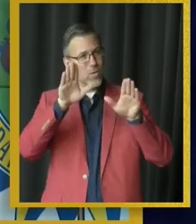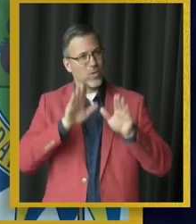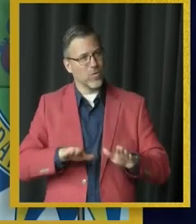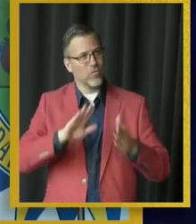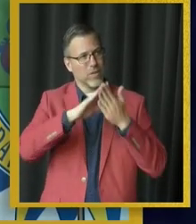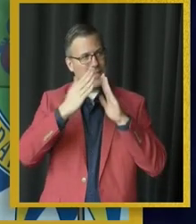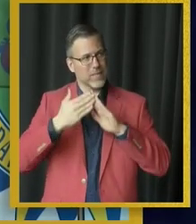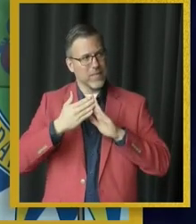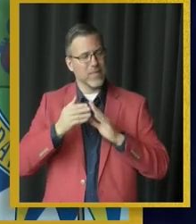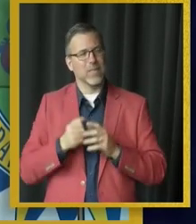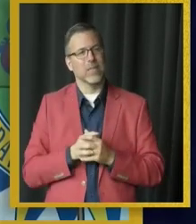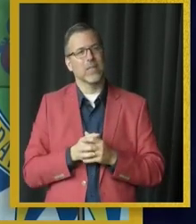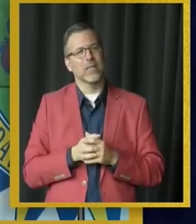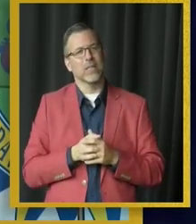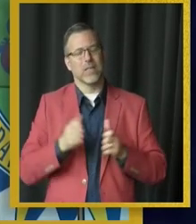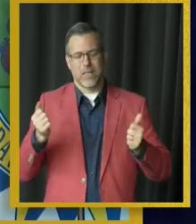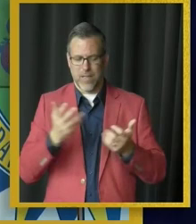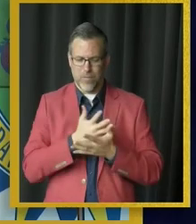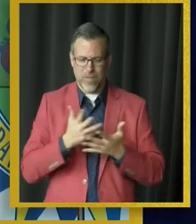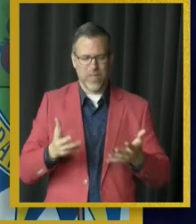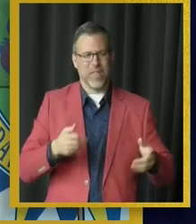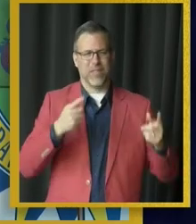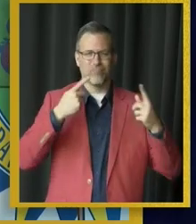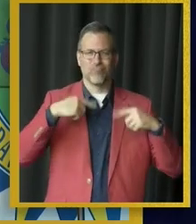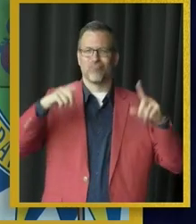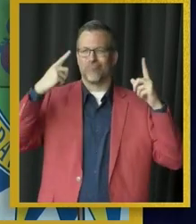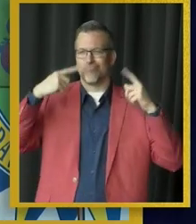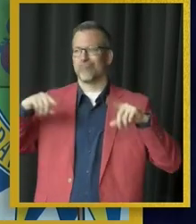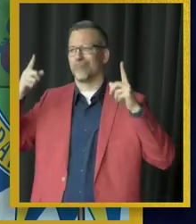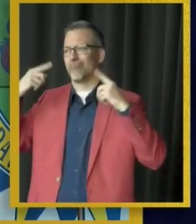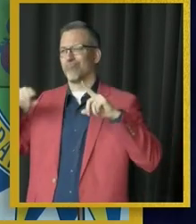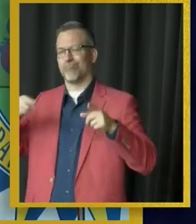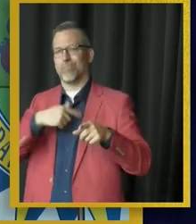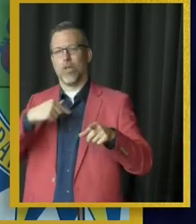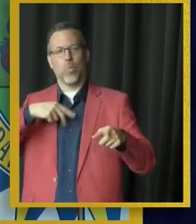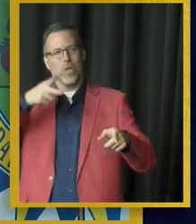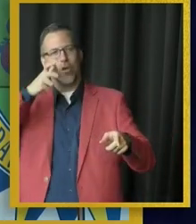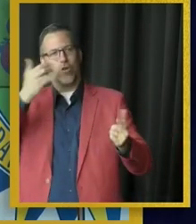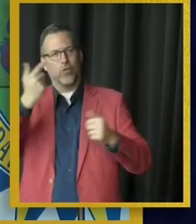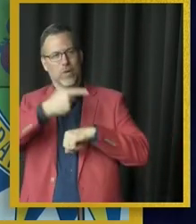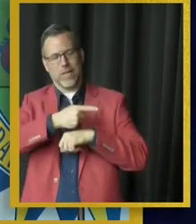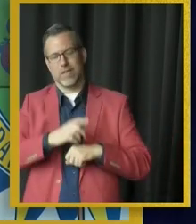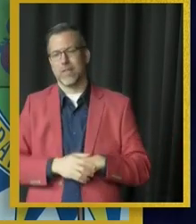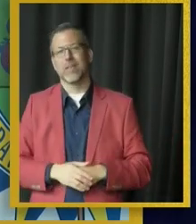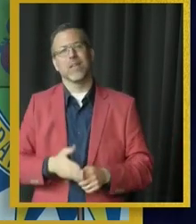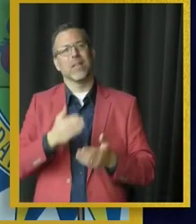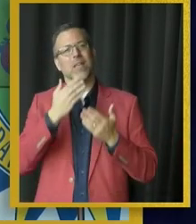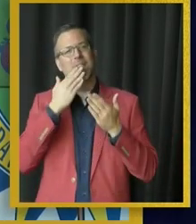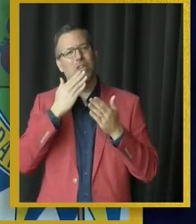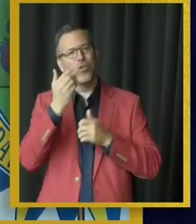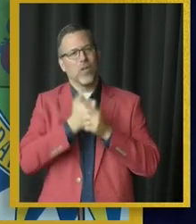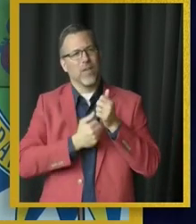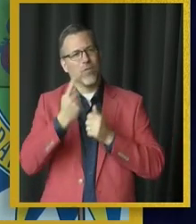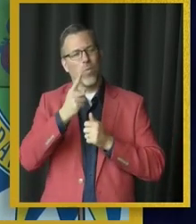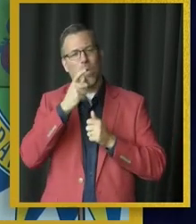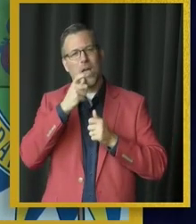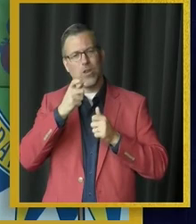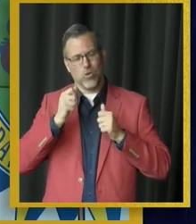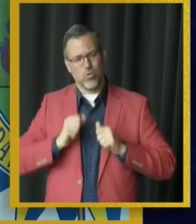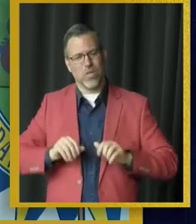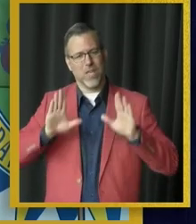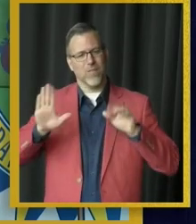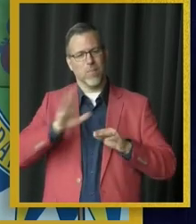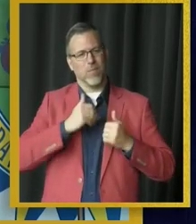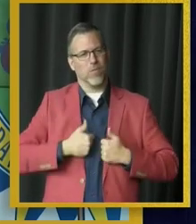vision, and all the accomplishments that we have heard today, and those who give their lives selflessly each day to